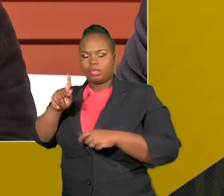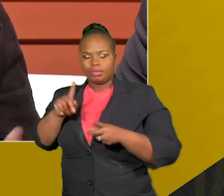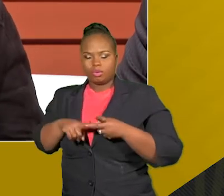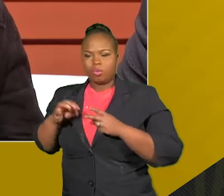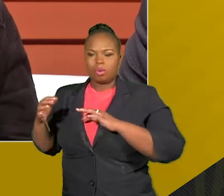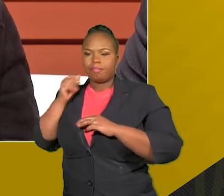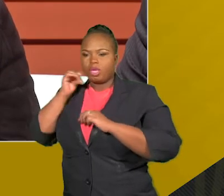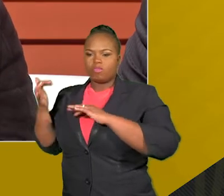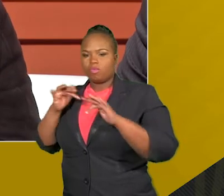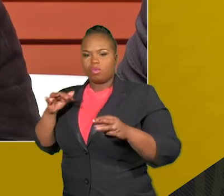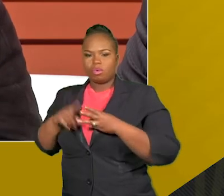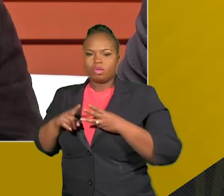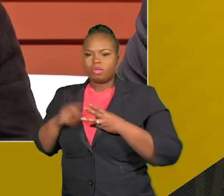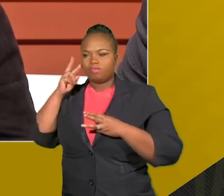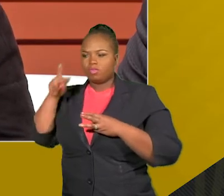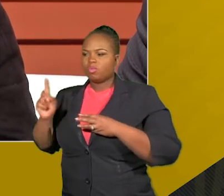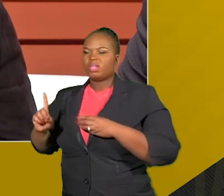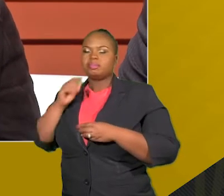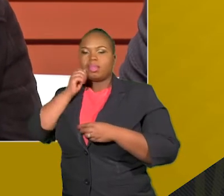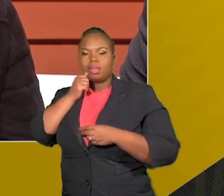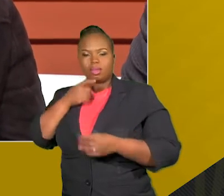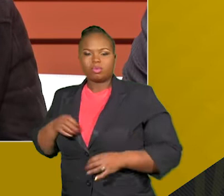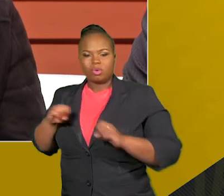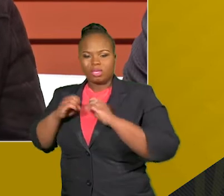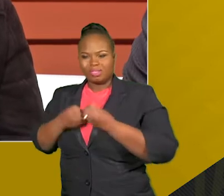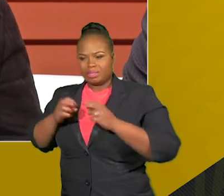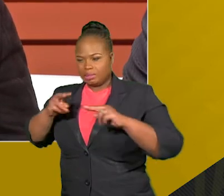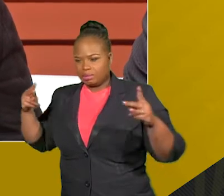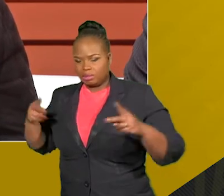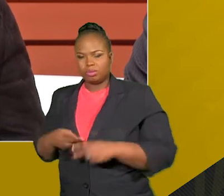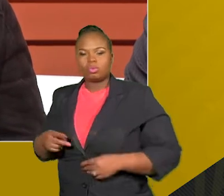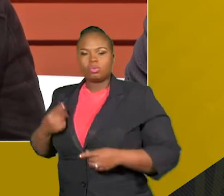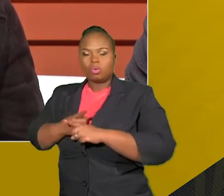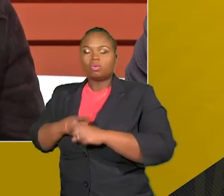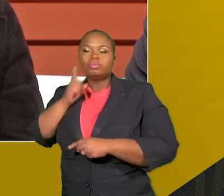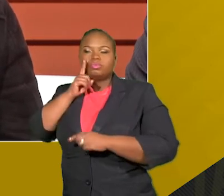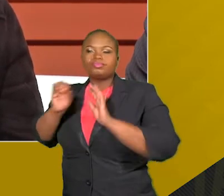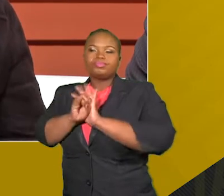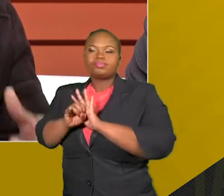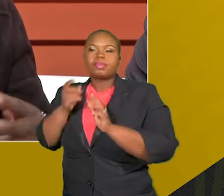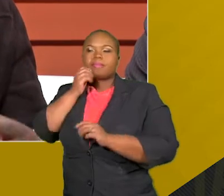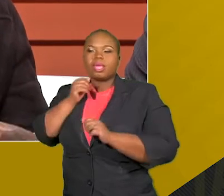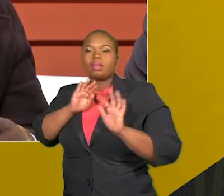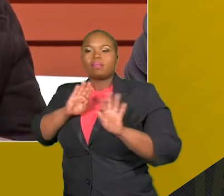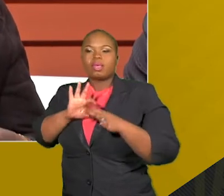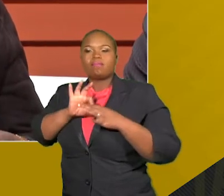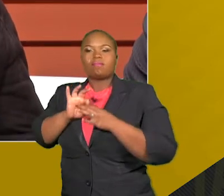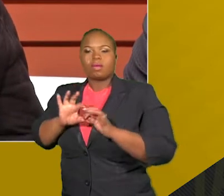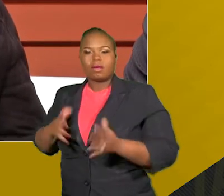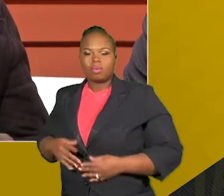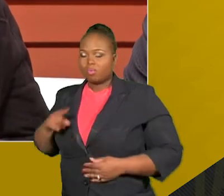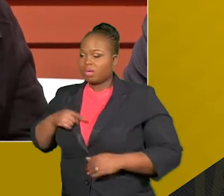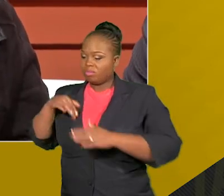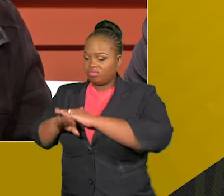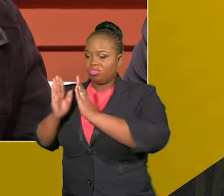We have Wing, What is Men. The organization said they treat Munna the way Tamil Nadu took a thing. Where we come, Kodikirking is not